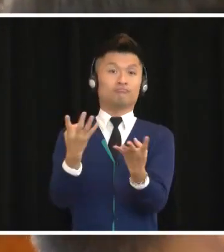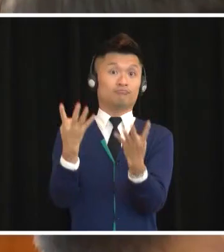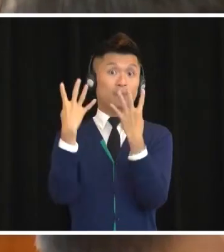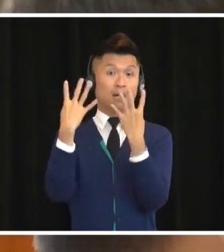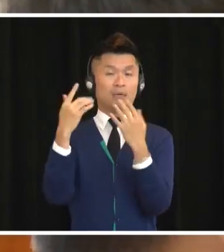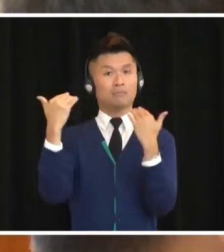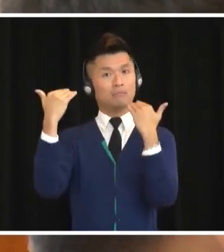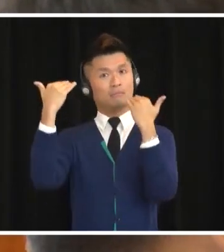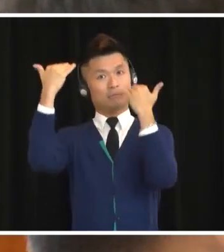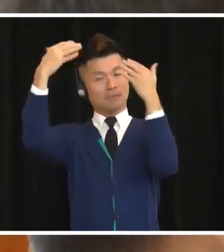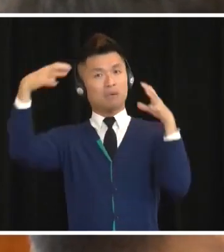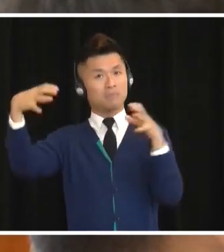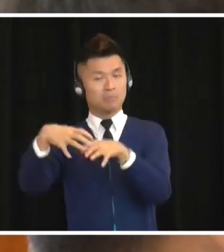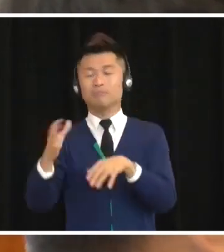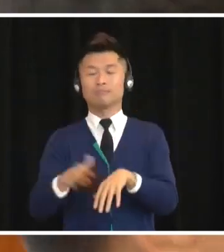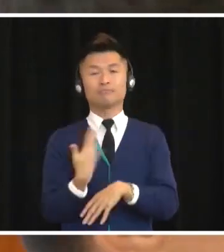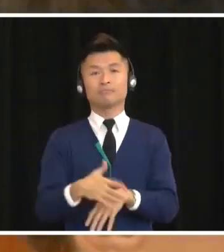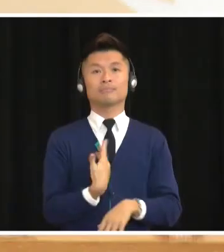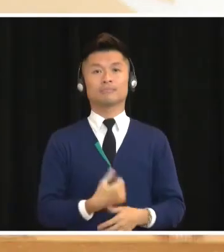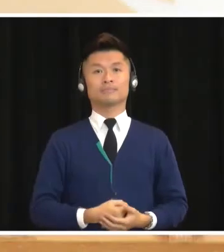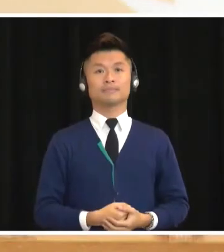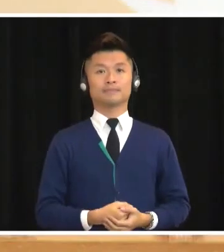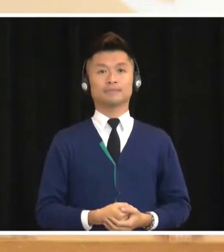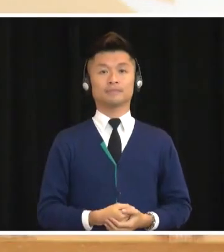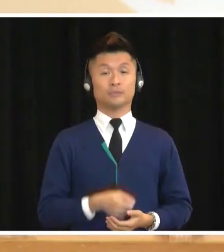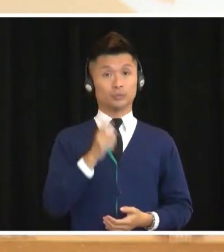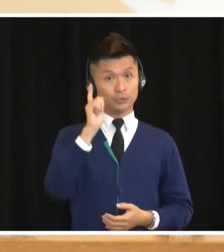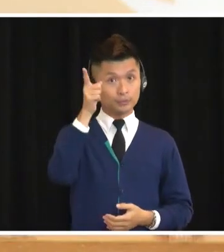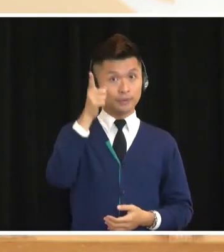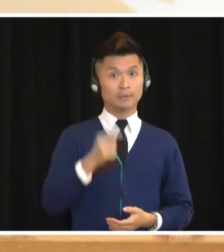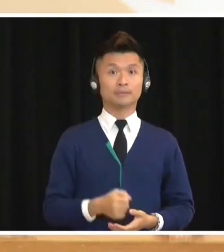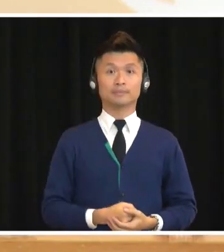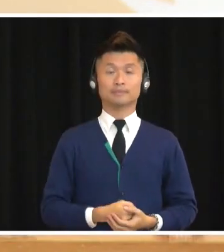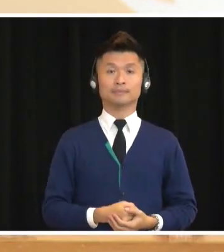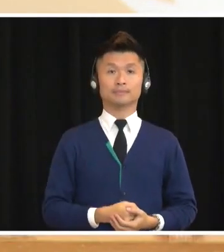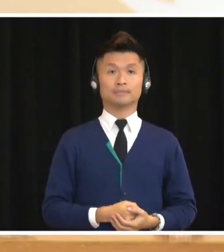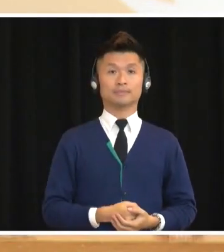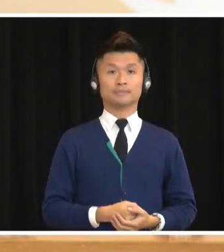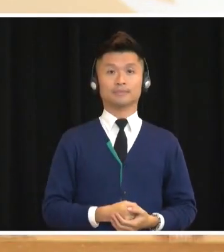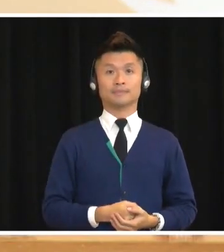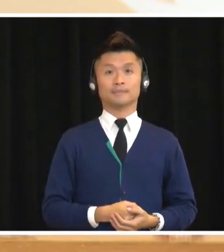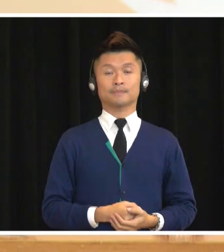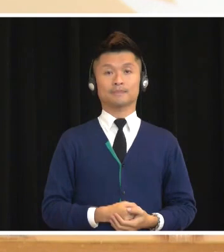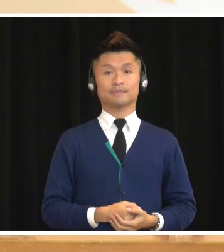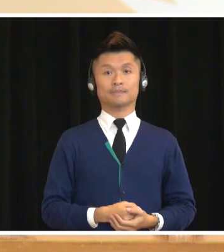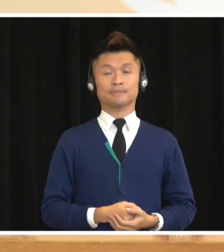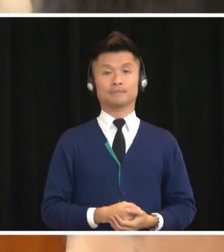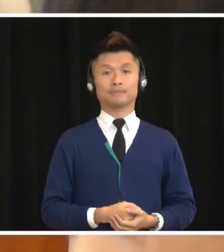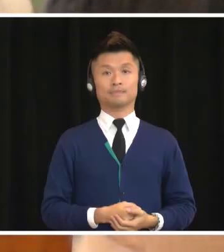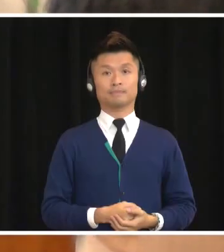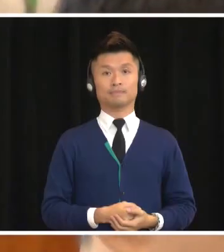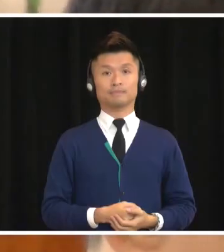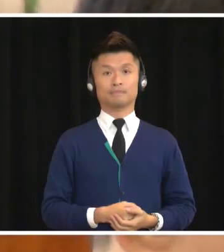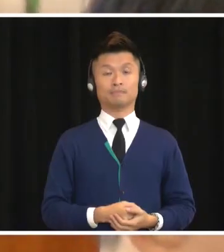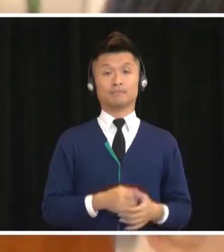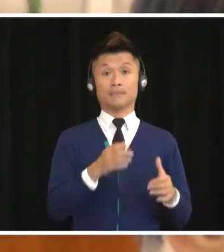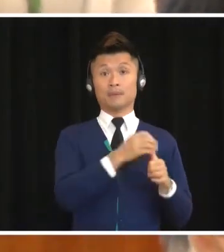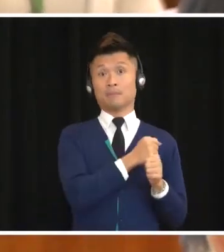then he or she will not be sent to adult prisons